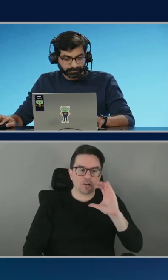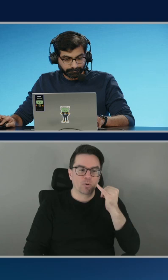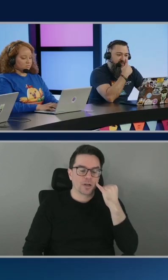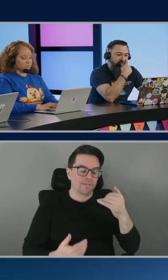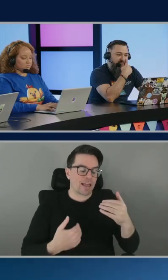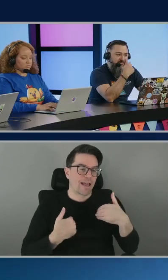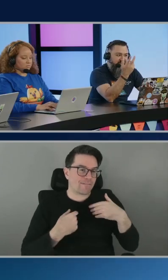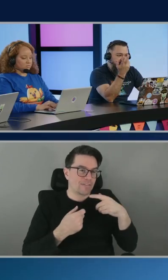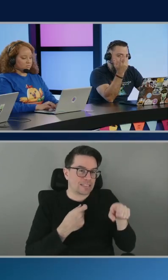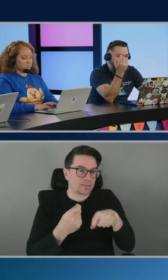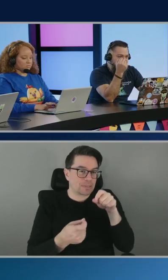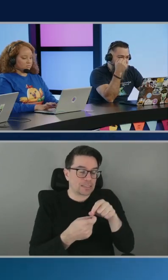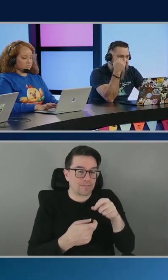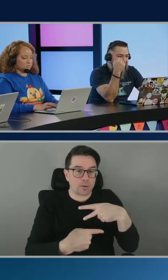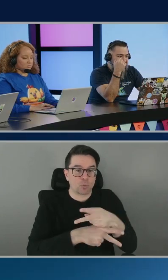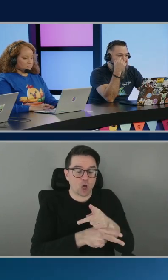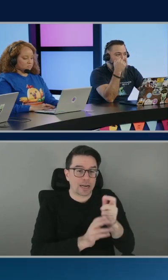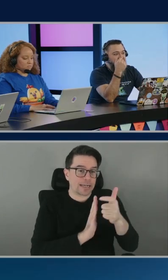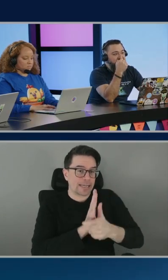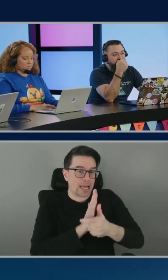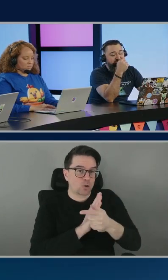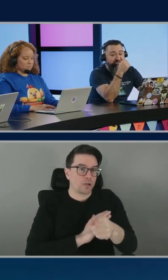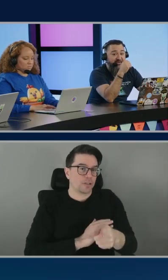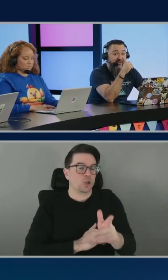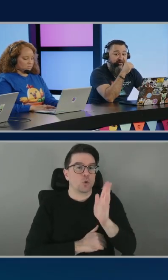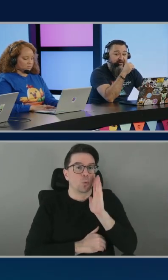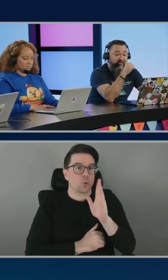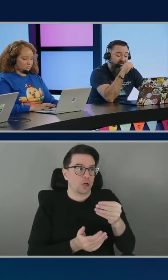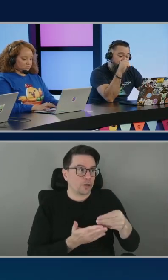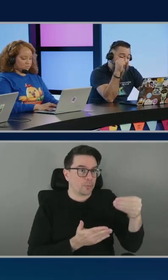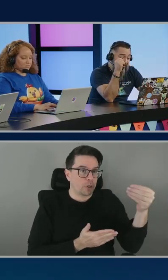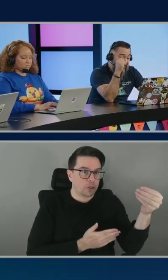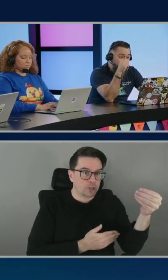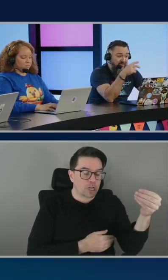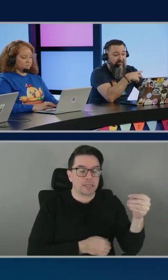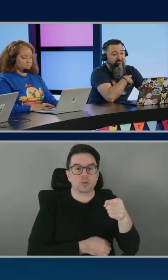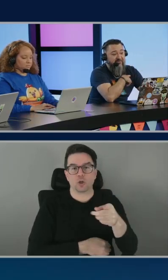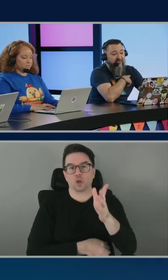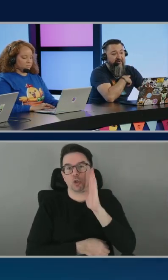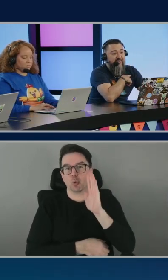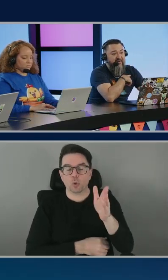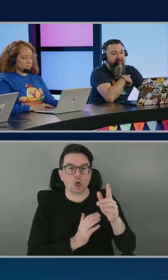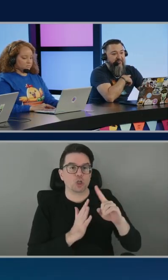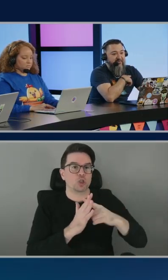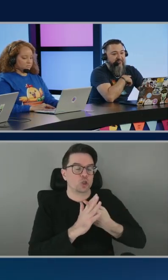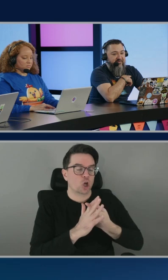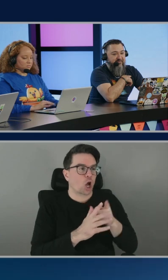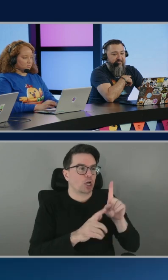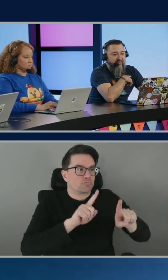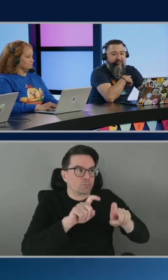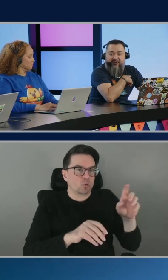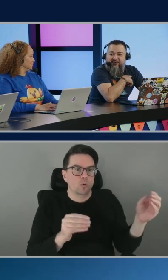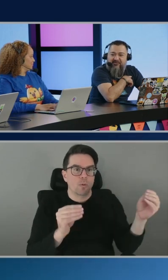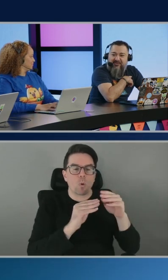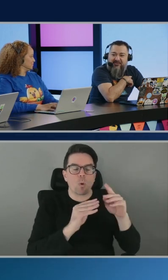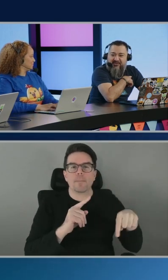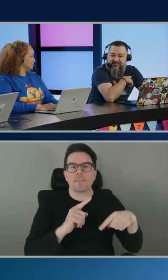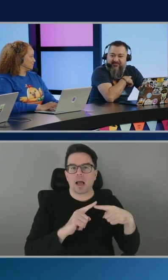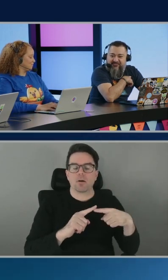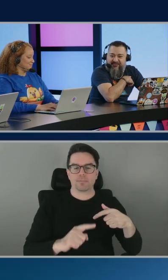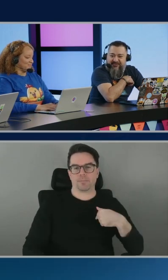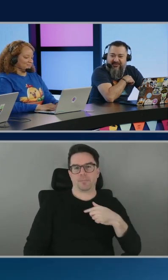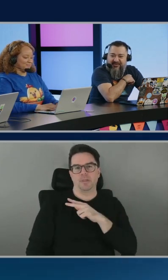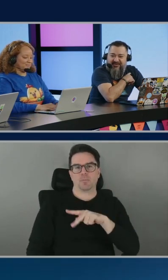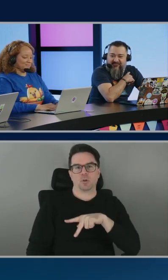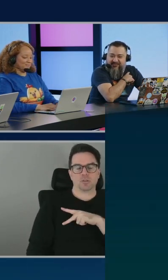that you personally would either go out and purchase and go out and start acquiring more. Me personally, I'm a bit of a monitor snob. I love